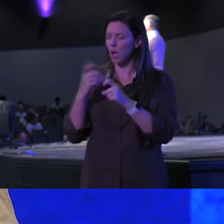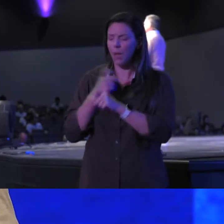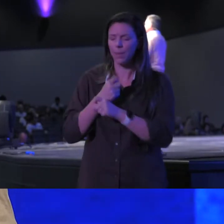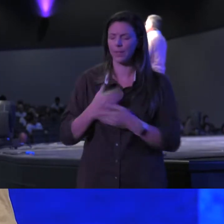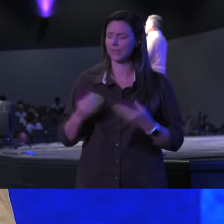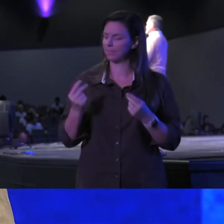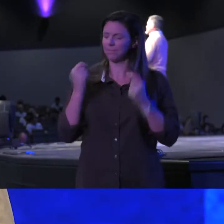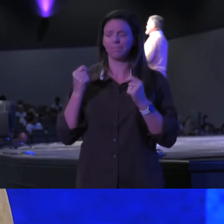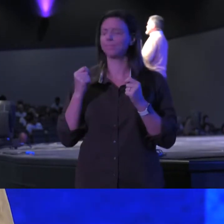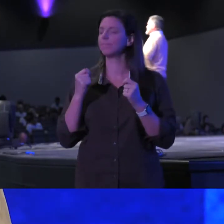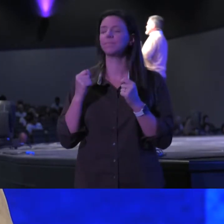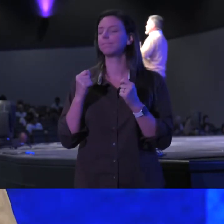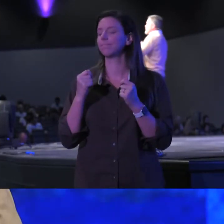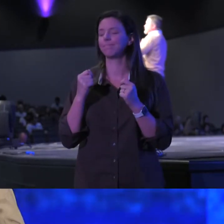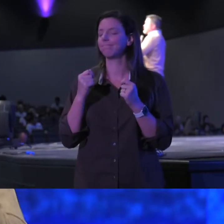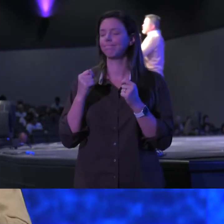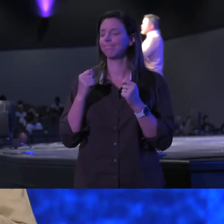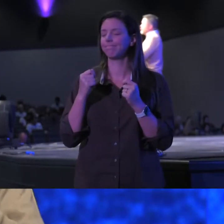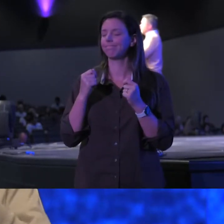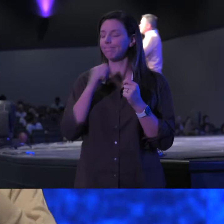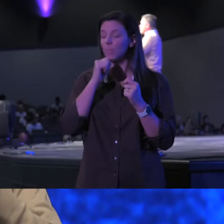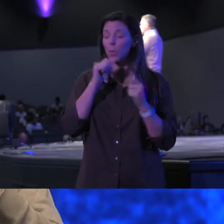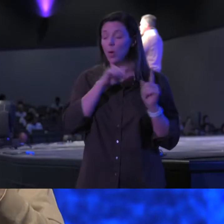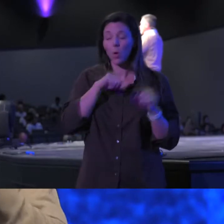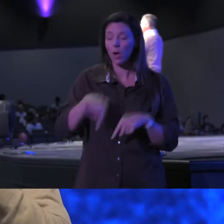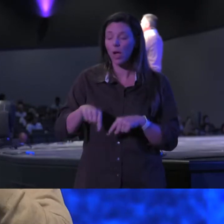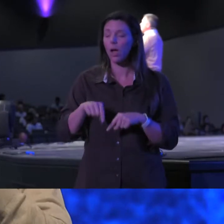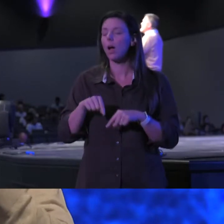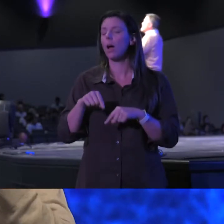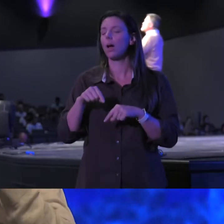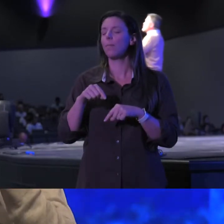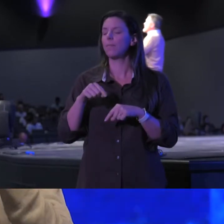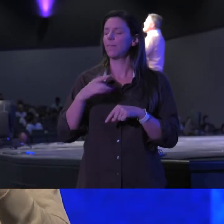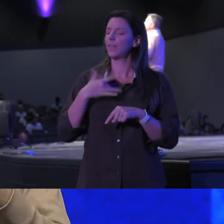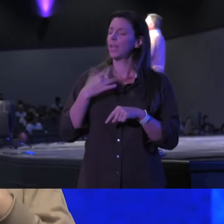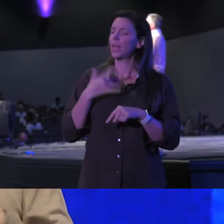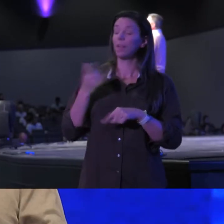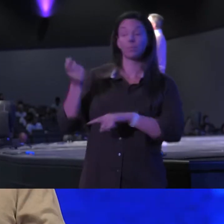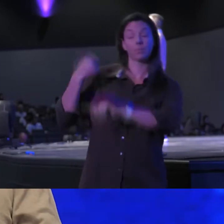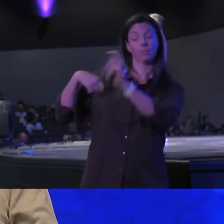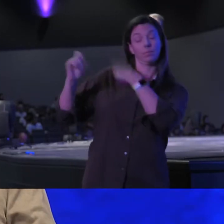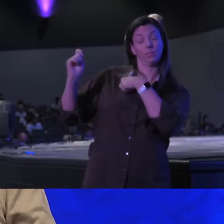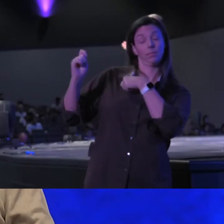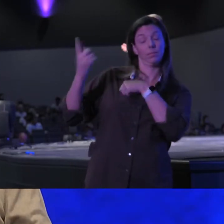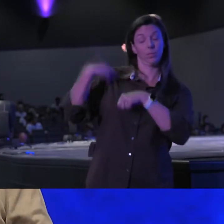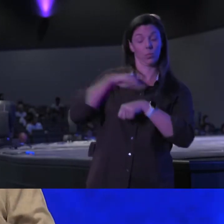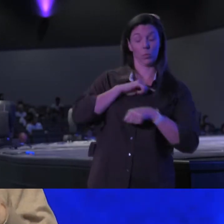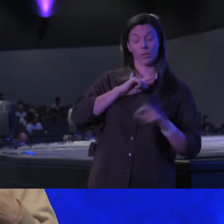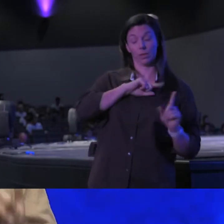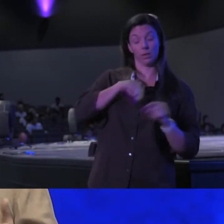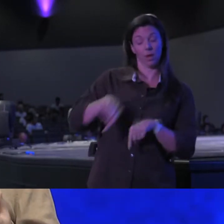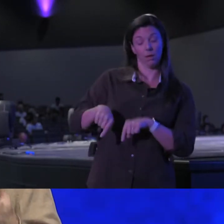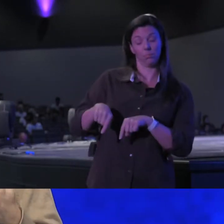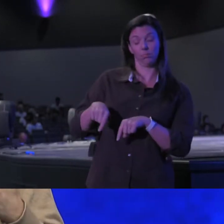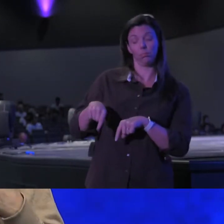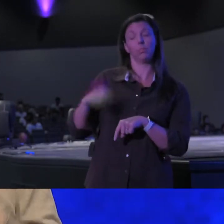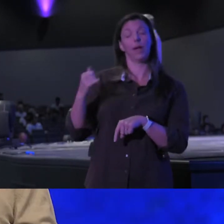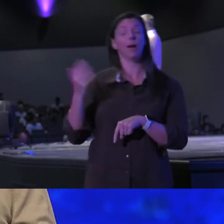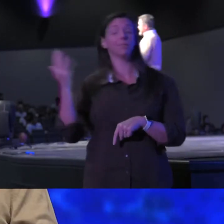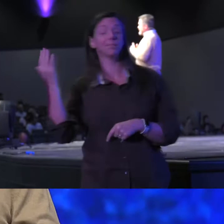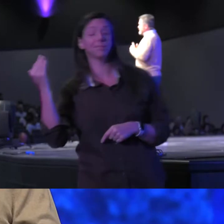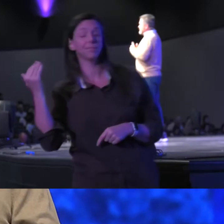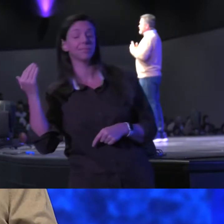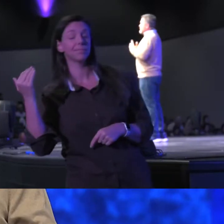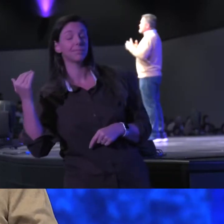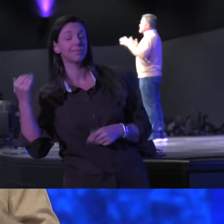today because this is a quid pro quo where we trade out our worship for a blessing. We